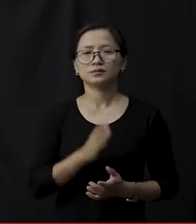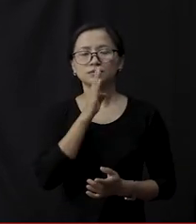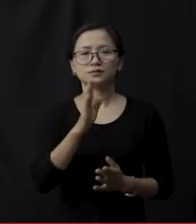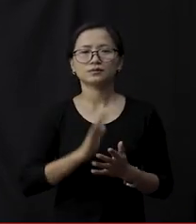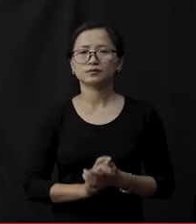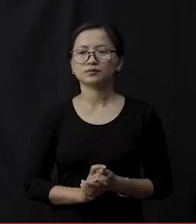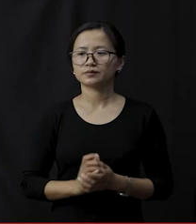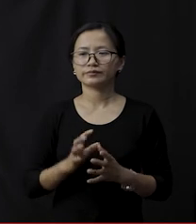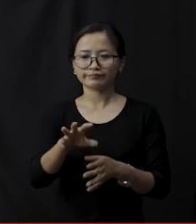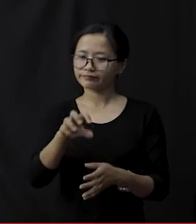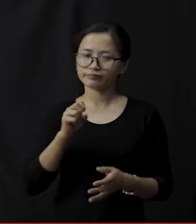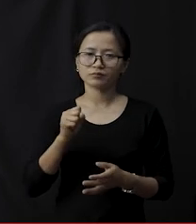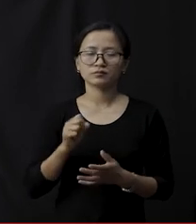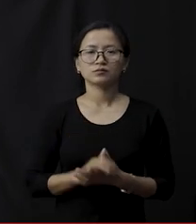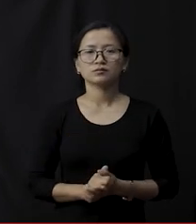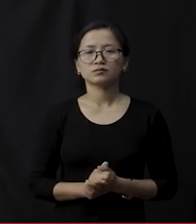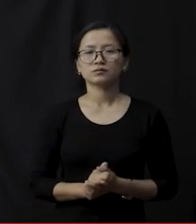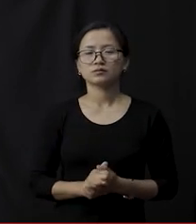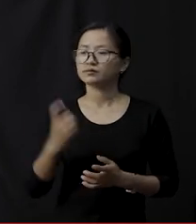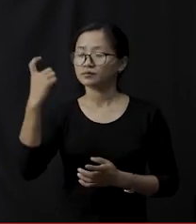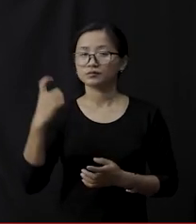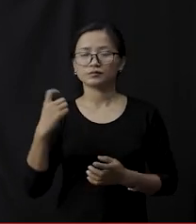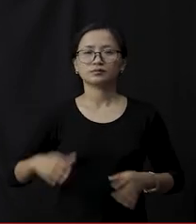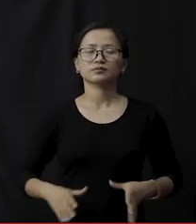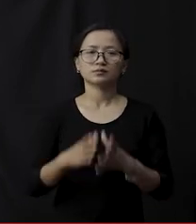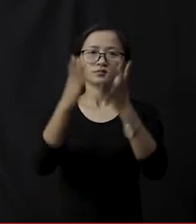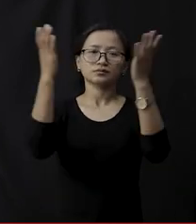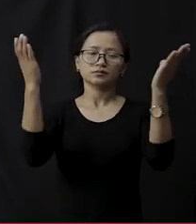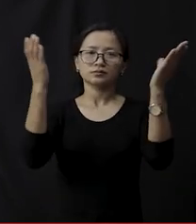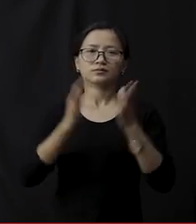Because our Mother Earth also needs tree.